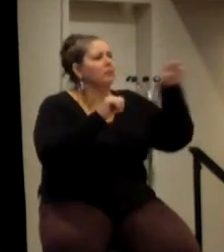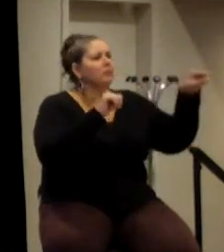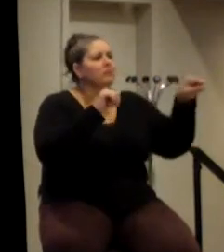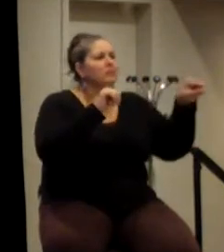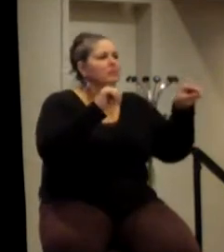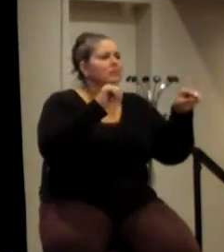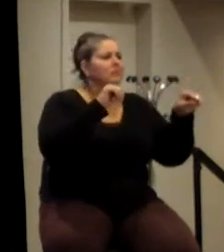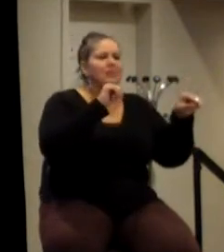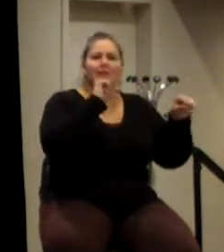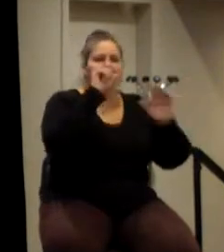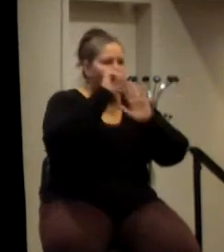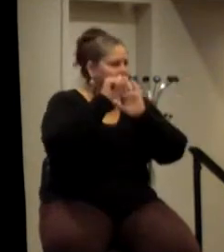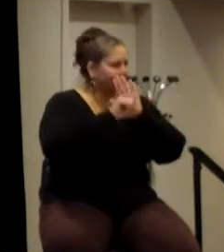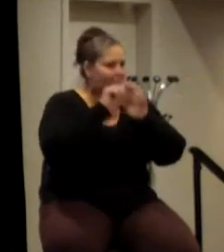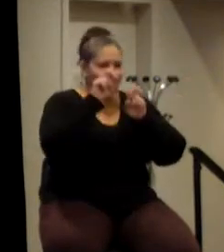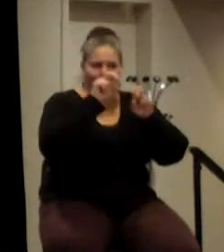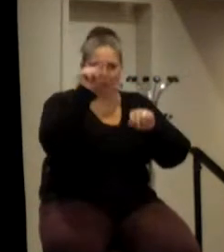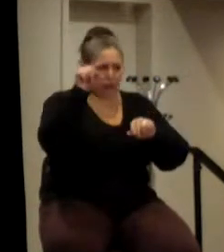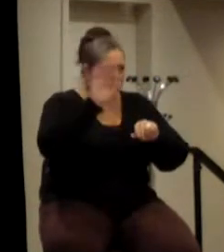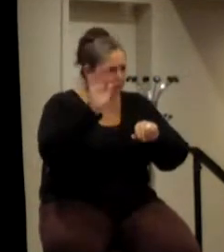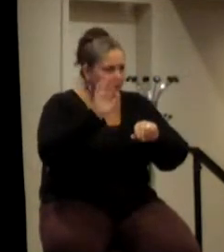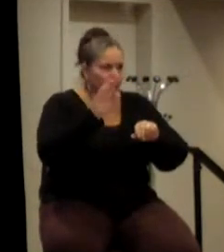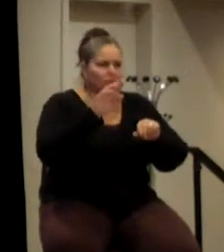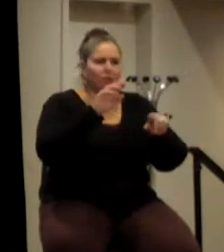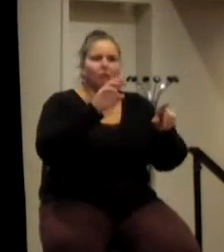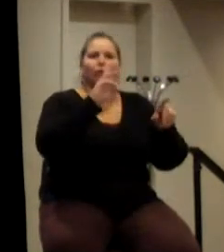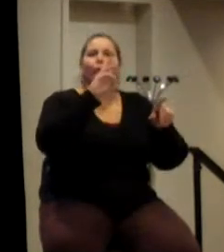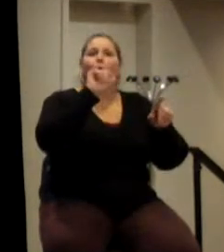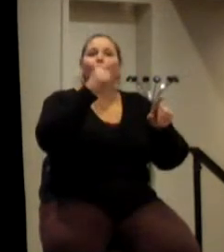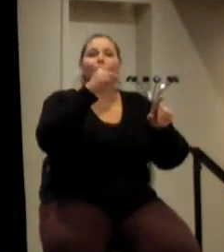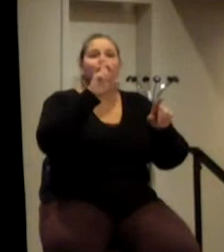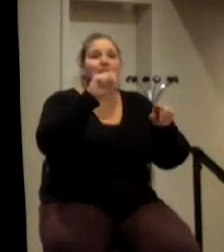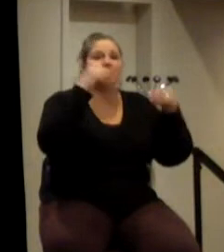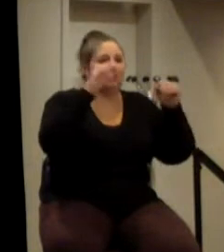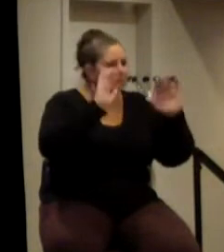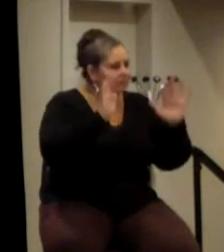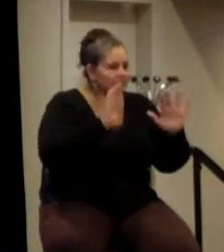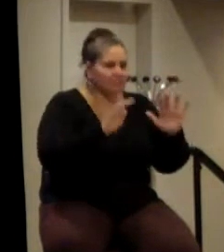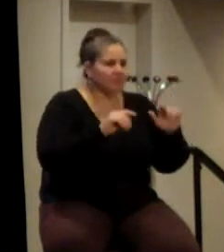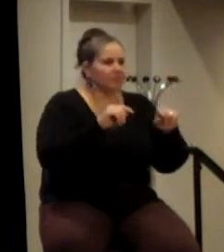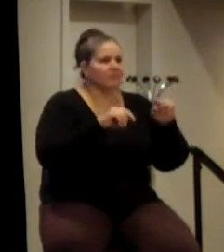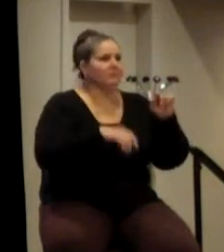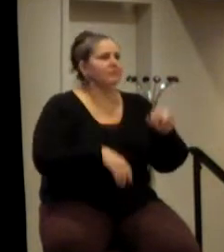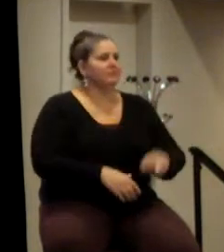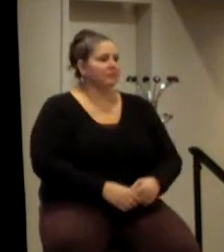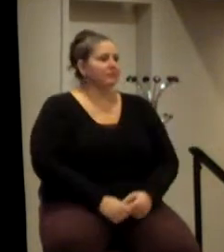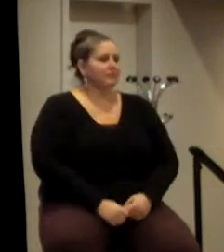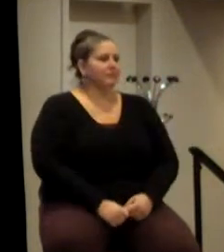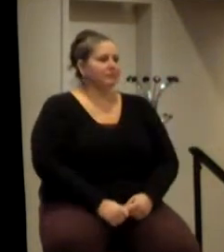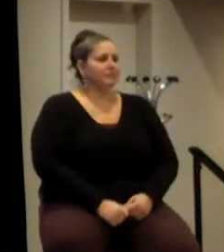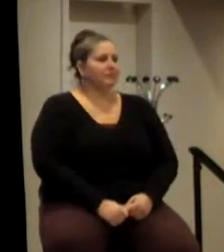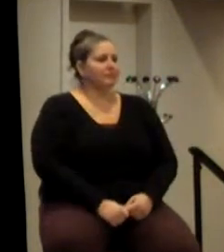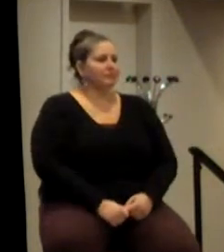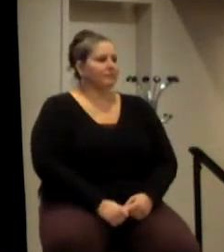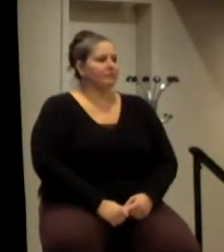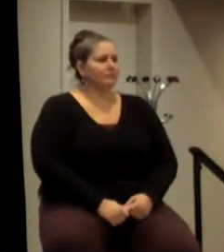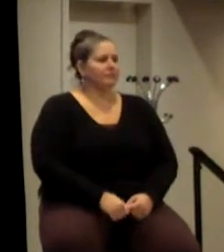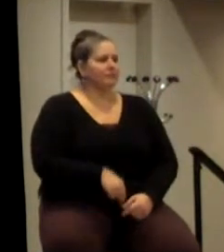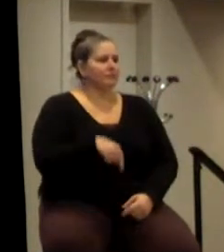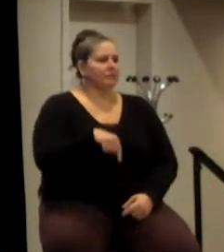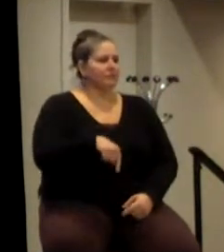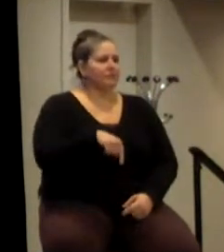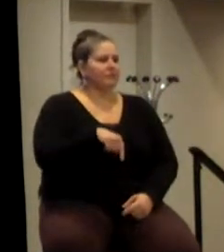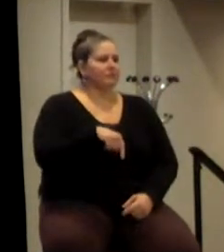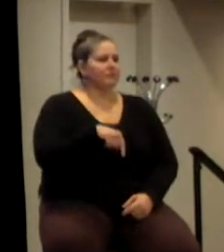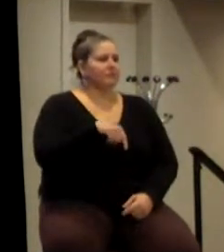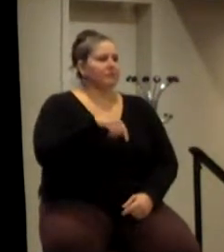even with the pop-up clinics, it's still only 20%. Correct. Of the city of Syracuse. And think about where this building is. This building is in the city of Syracuse, very close to